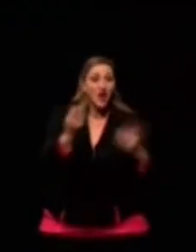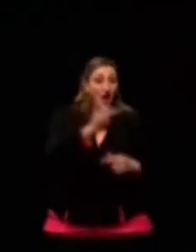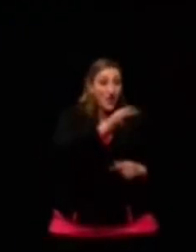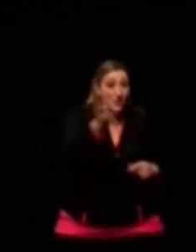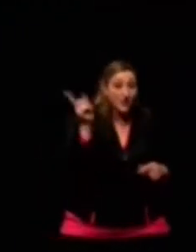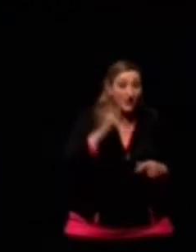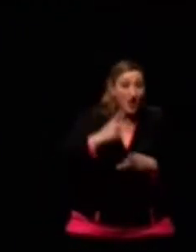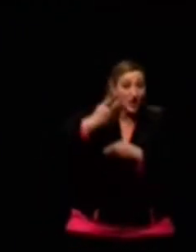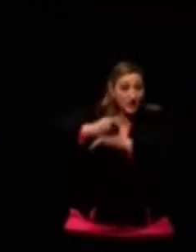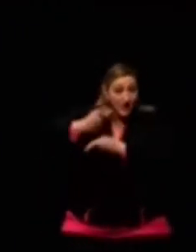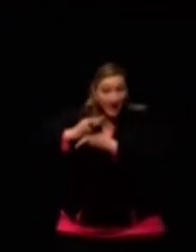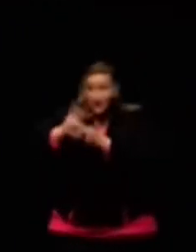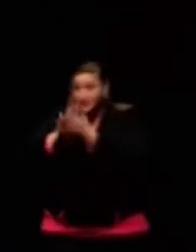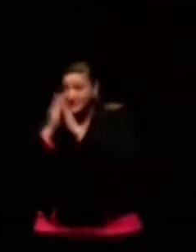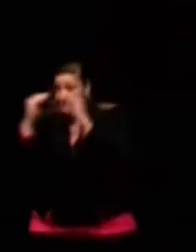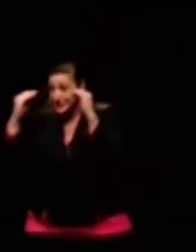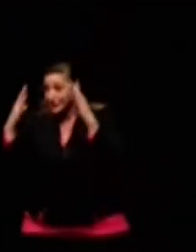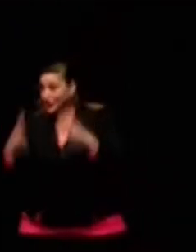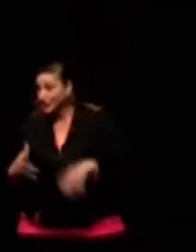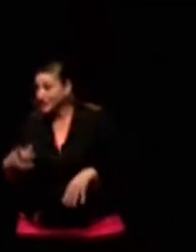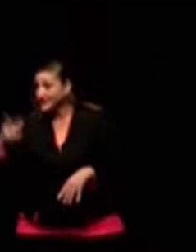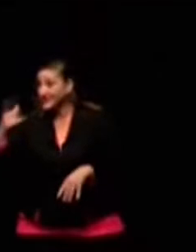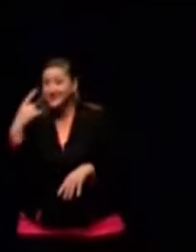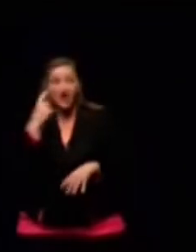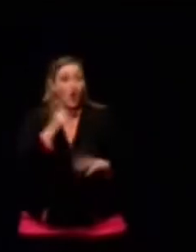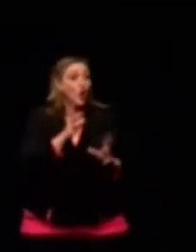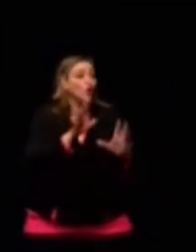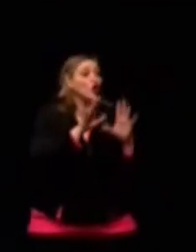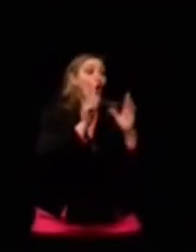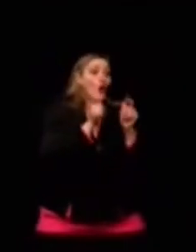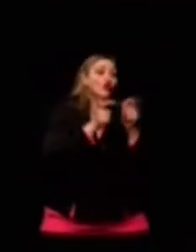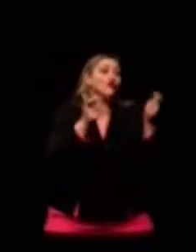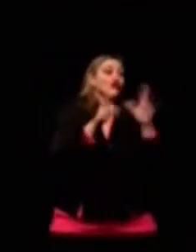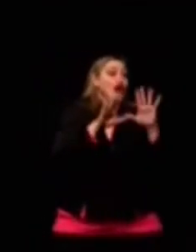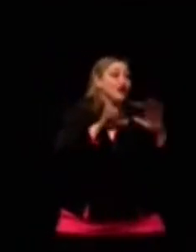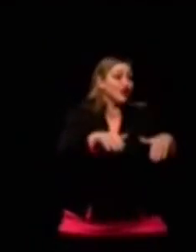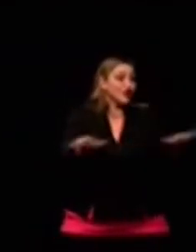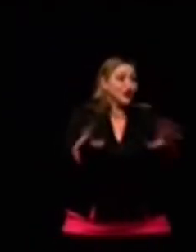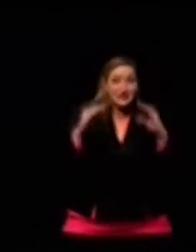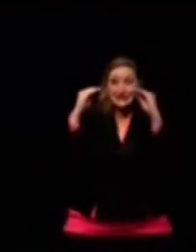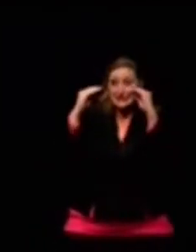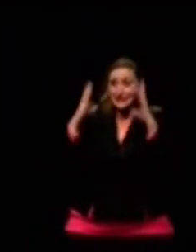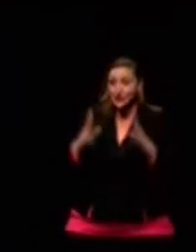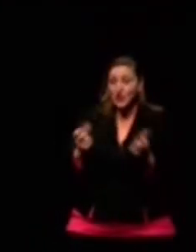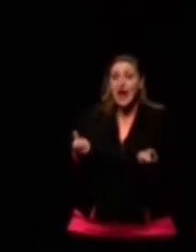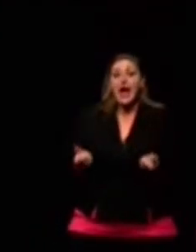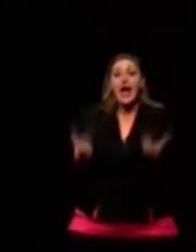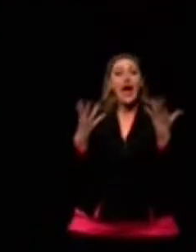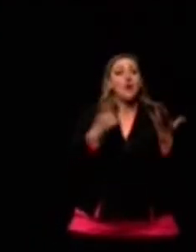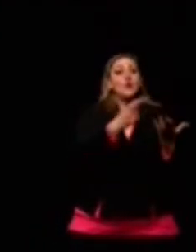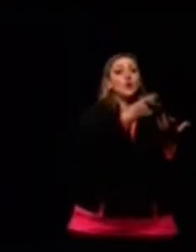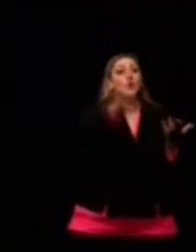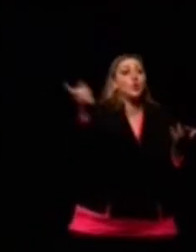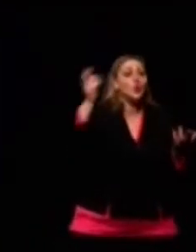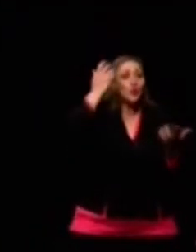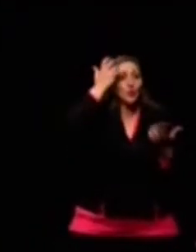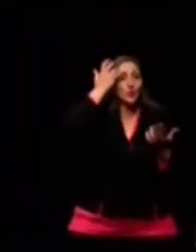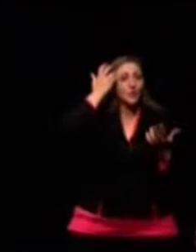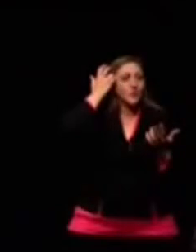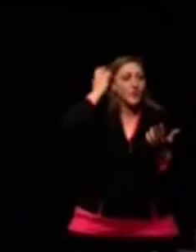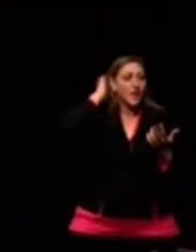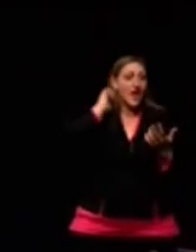had to be your children's teachers or your grandchildren's teachers? How many of you had to